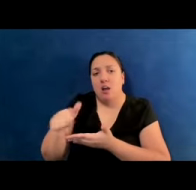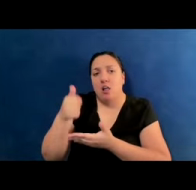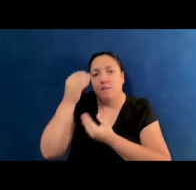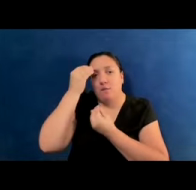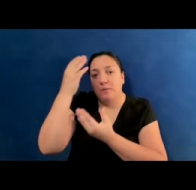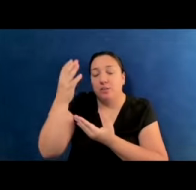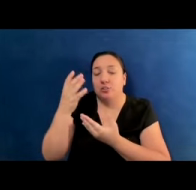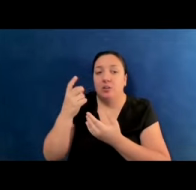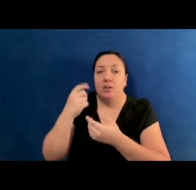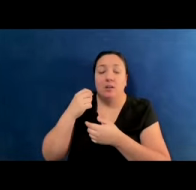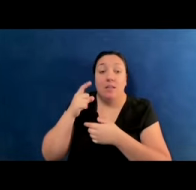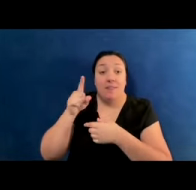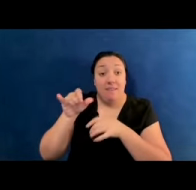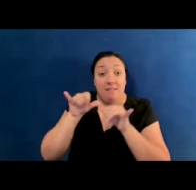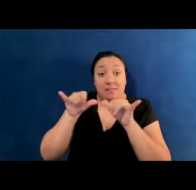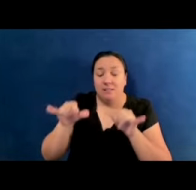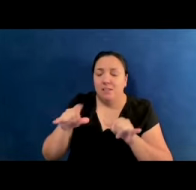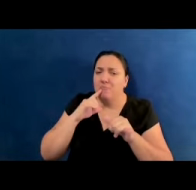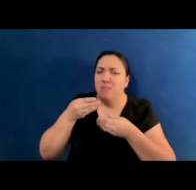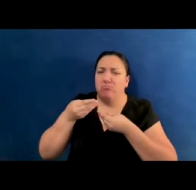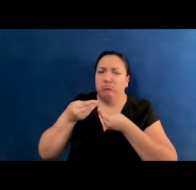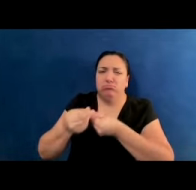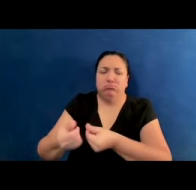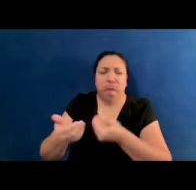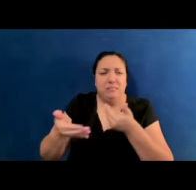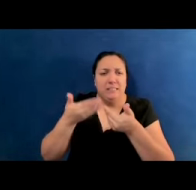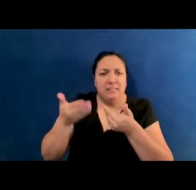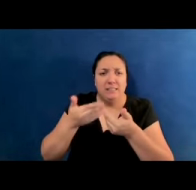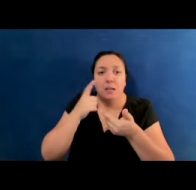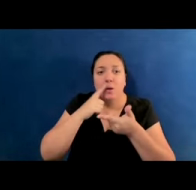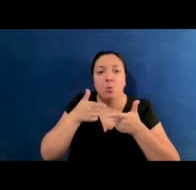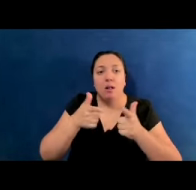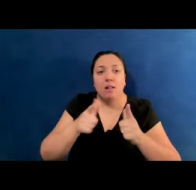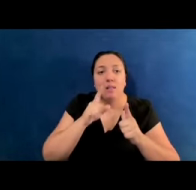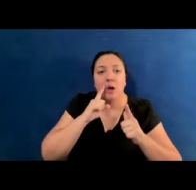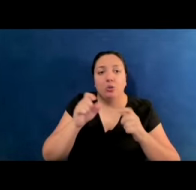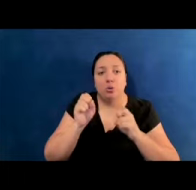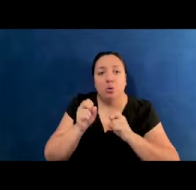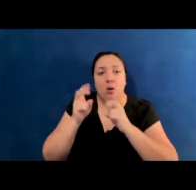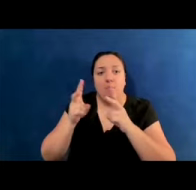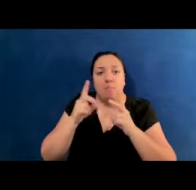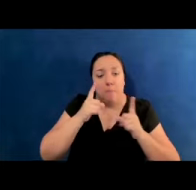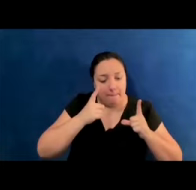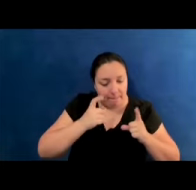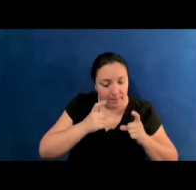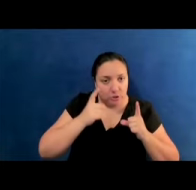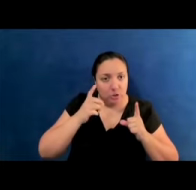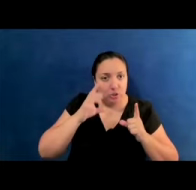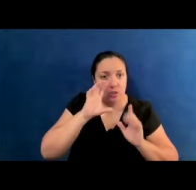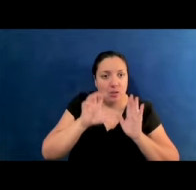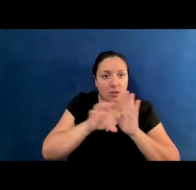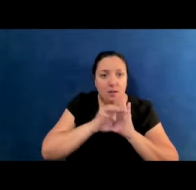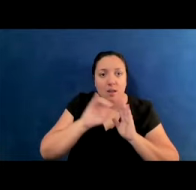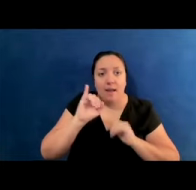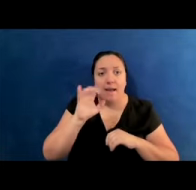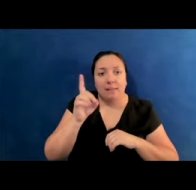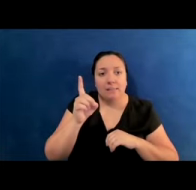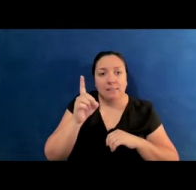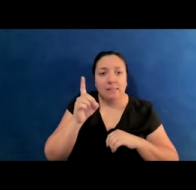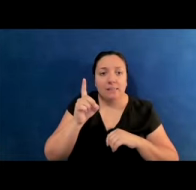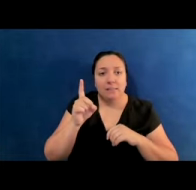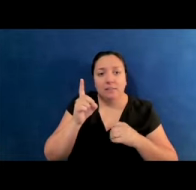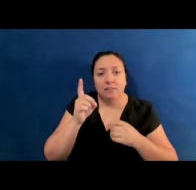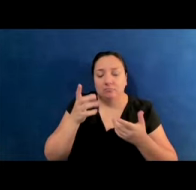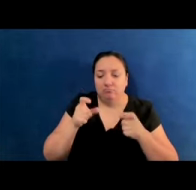system is very seamless and easy. It asks you to upload a picture of a piece of identification, and it gets you through the entire piece of the